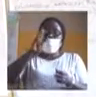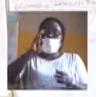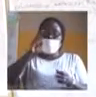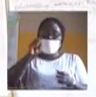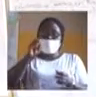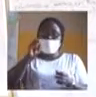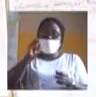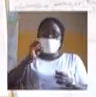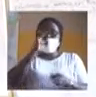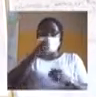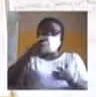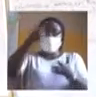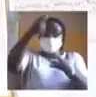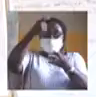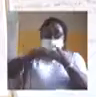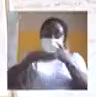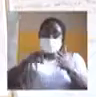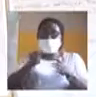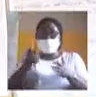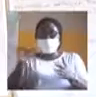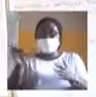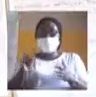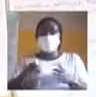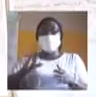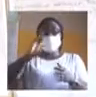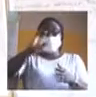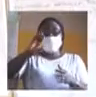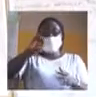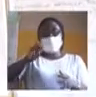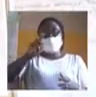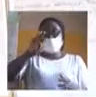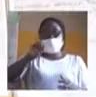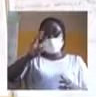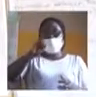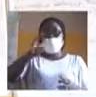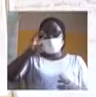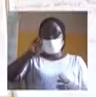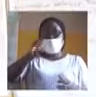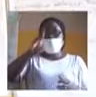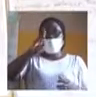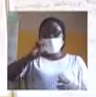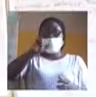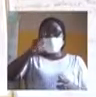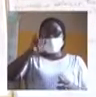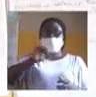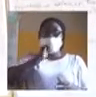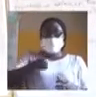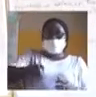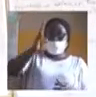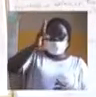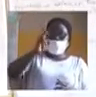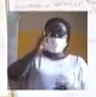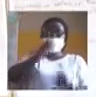is high, consumers are likely going to switch over to the other close substitutes which has a lower